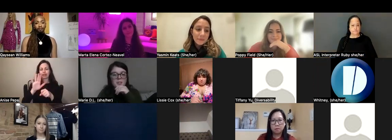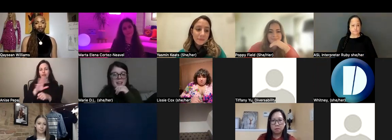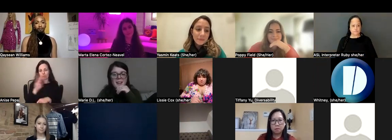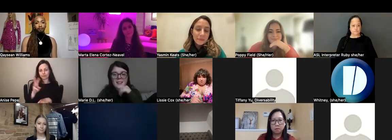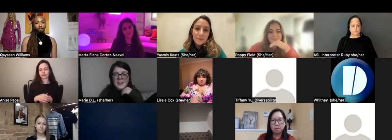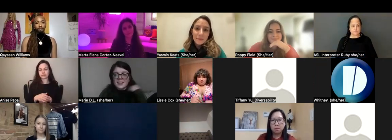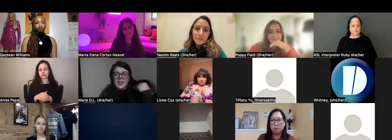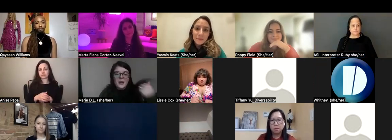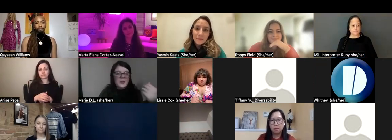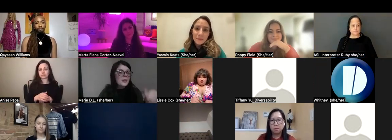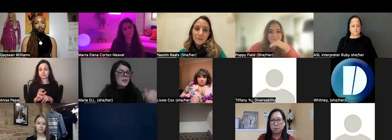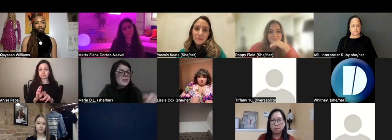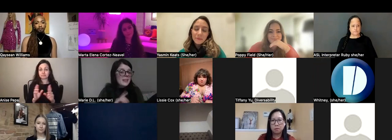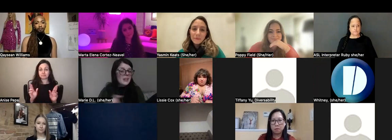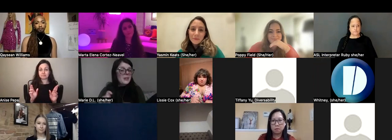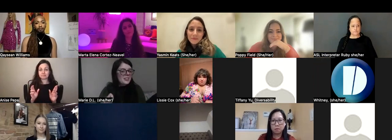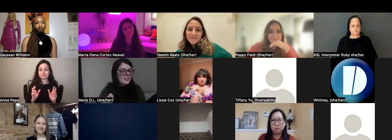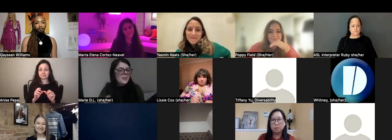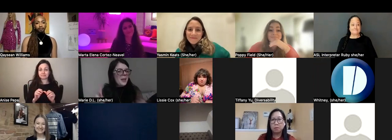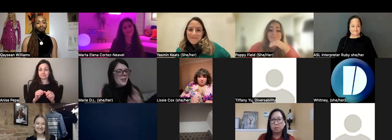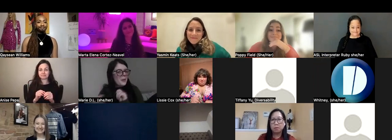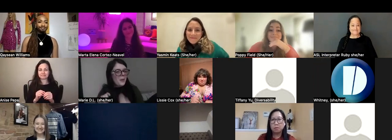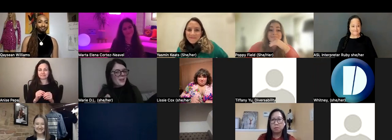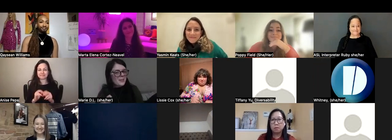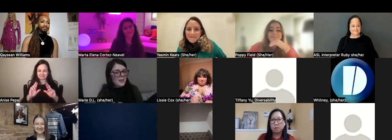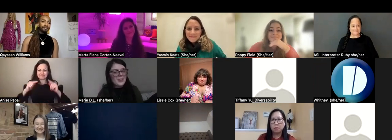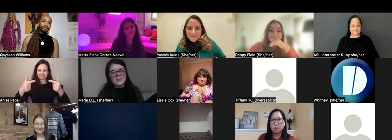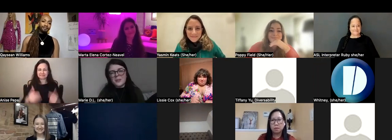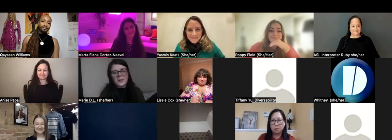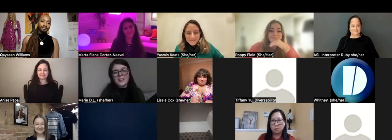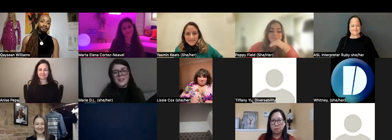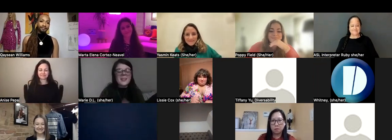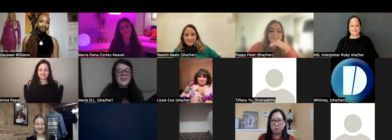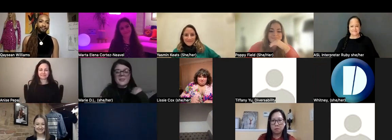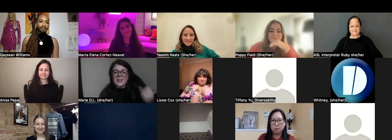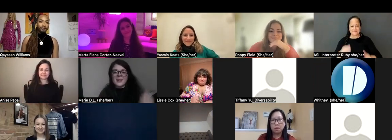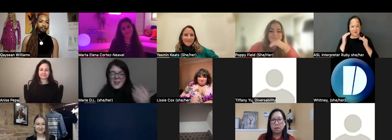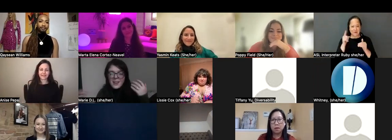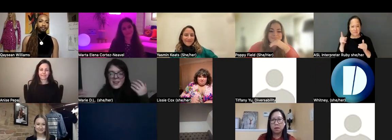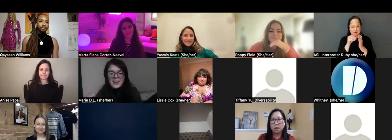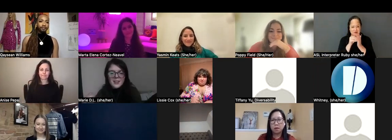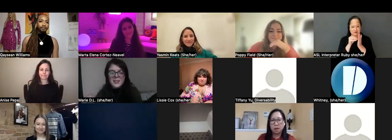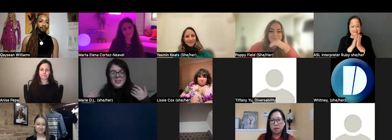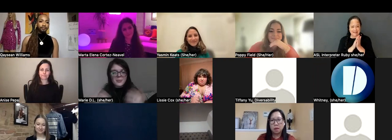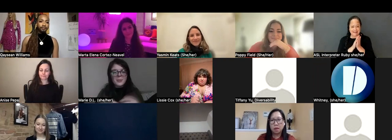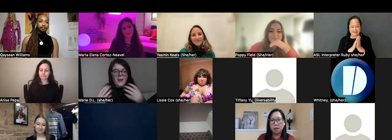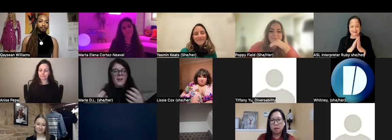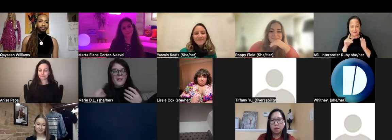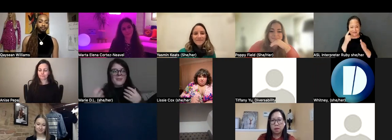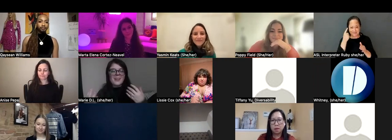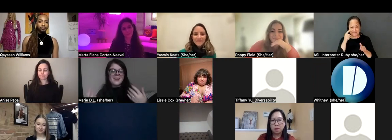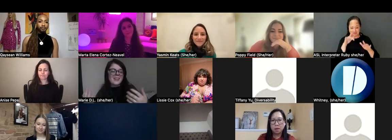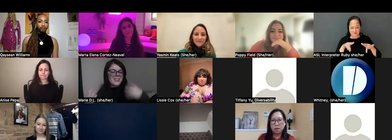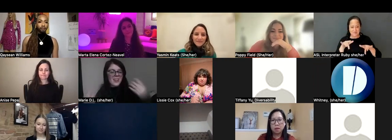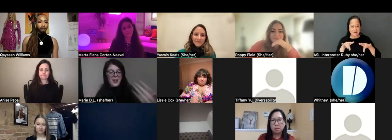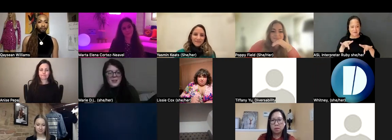Such great ideas, and I hope they're taking notes when they're watching back this recording, because really this would all